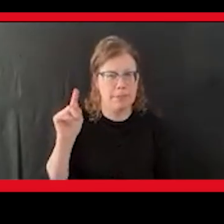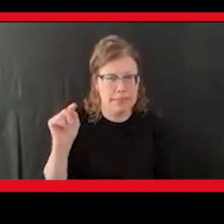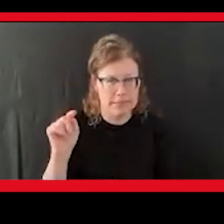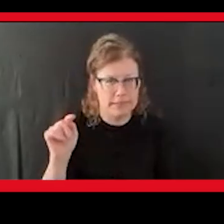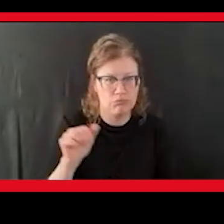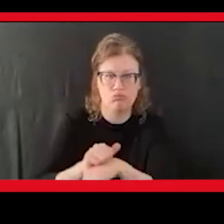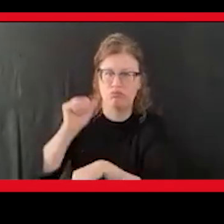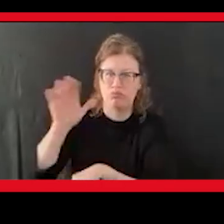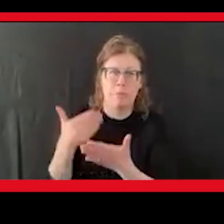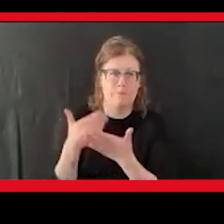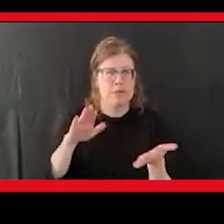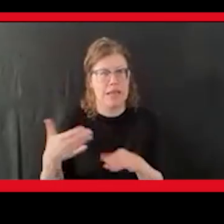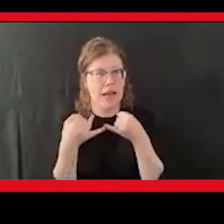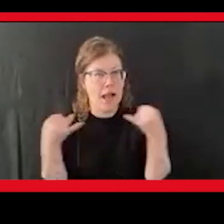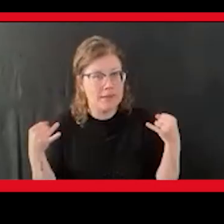submit.